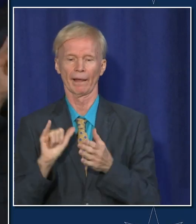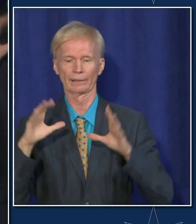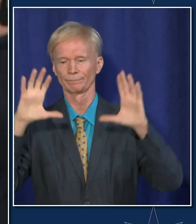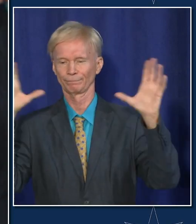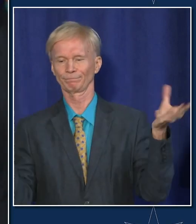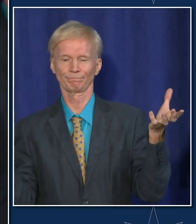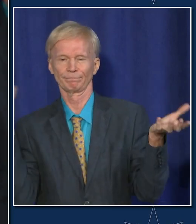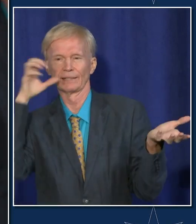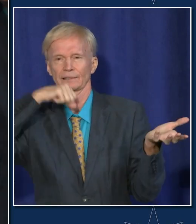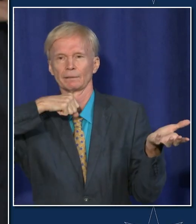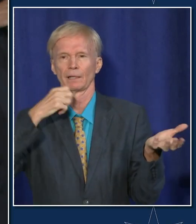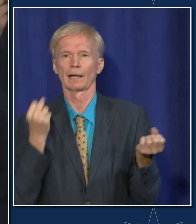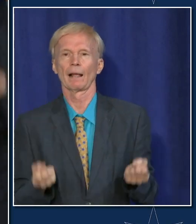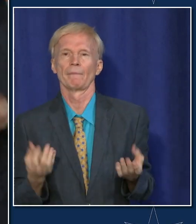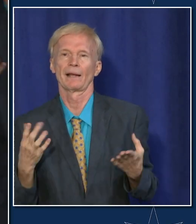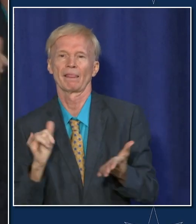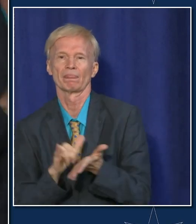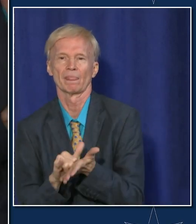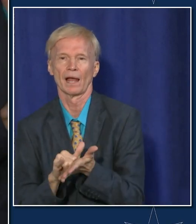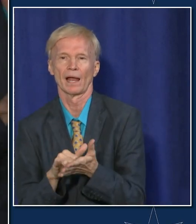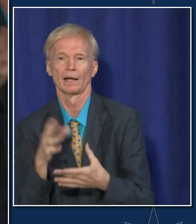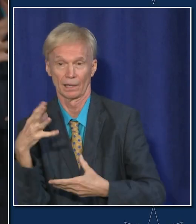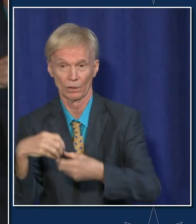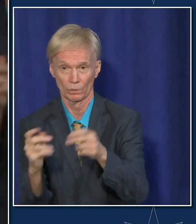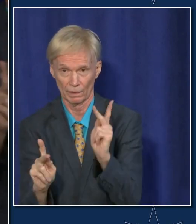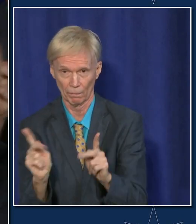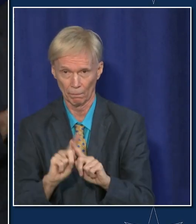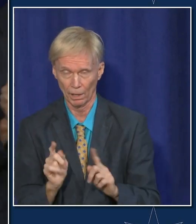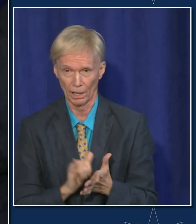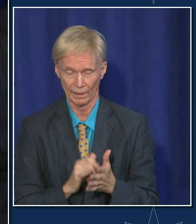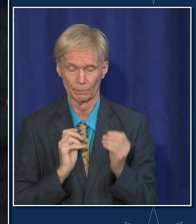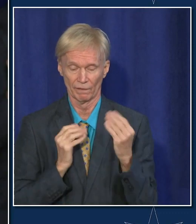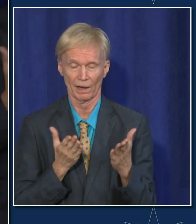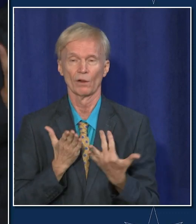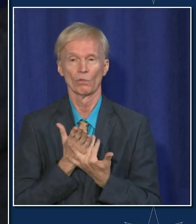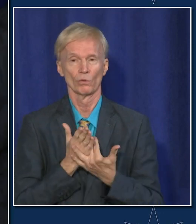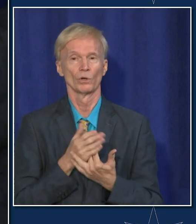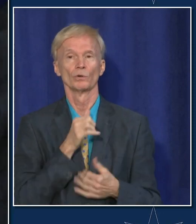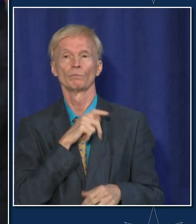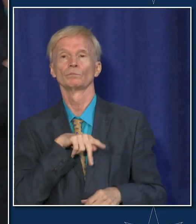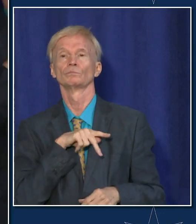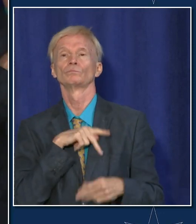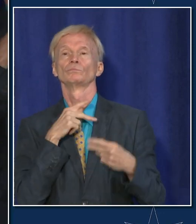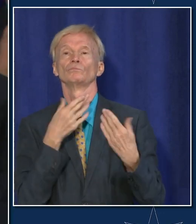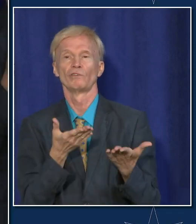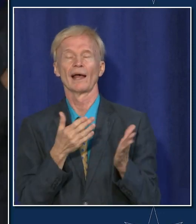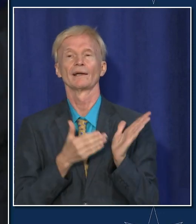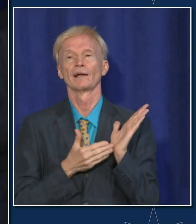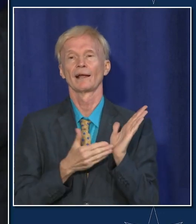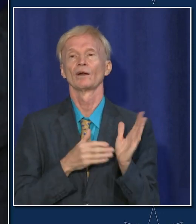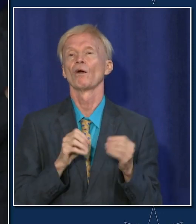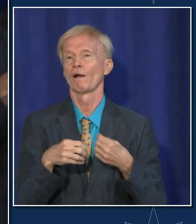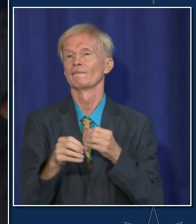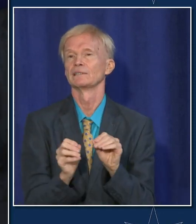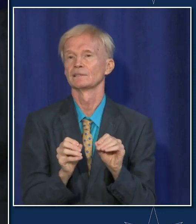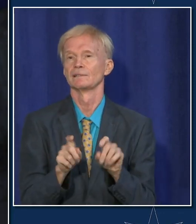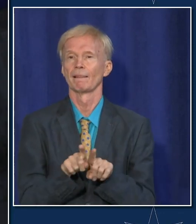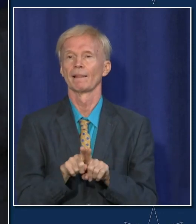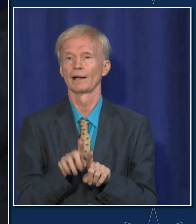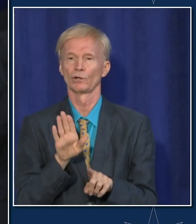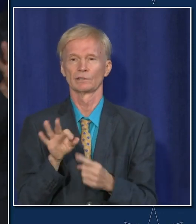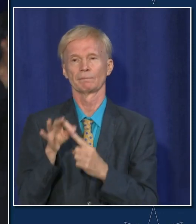outside estimate of who this might include. This would be given through provider offices. So this would be through,